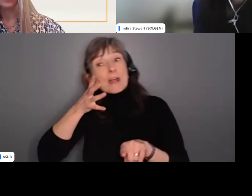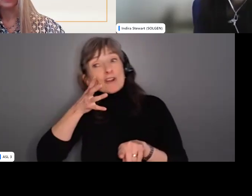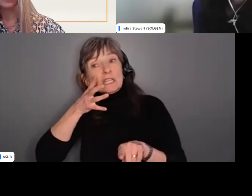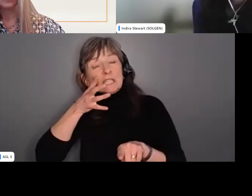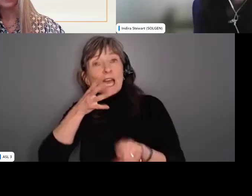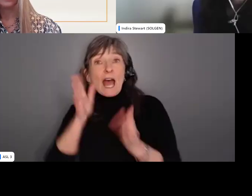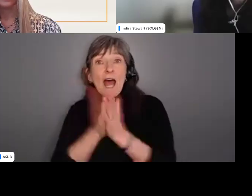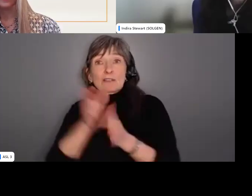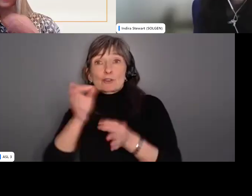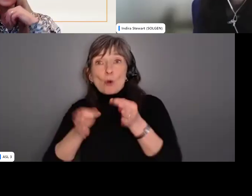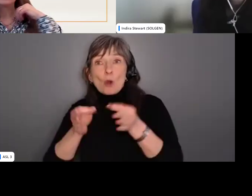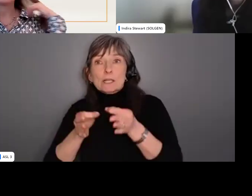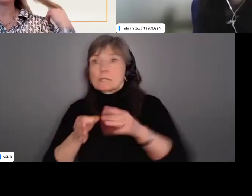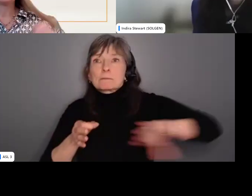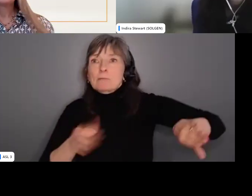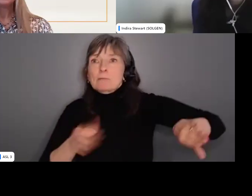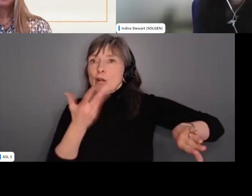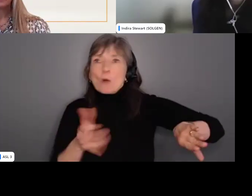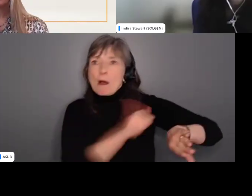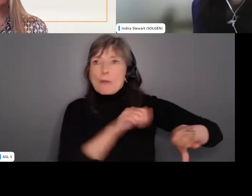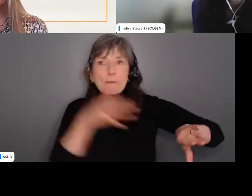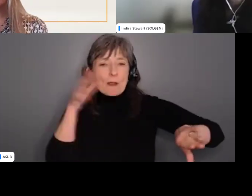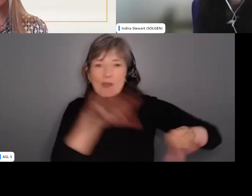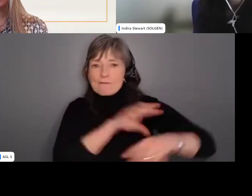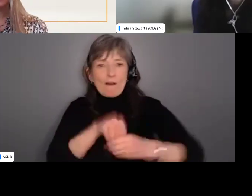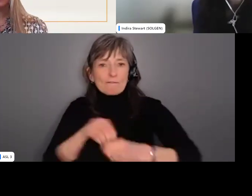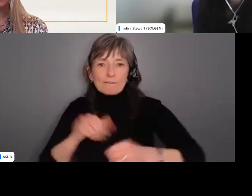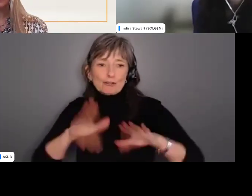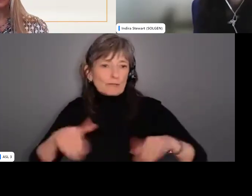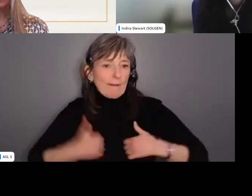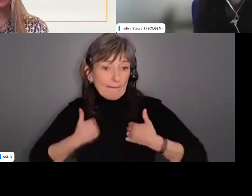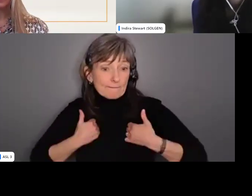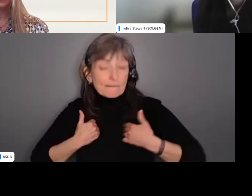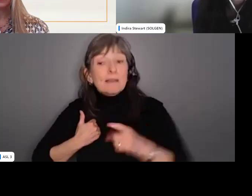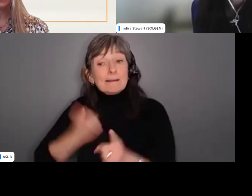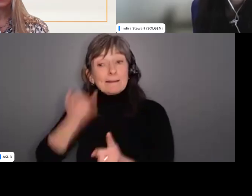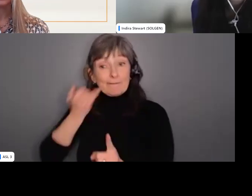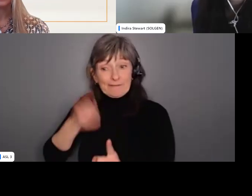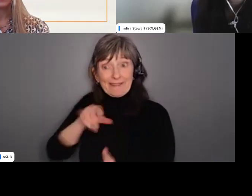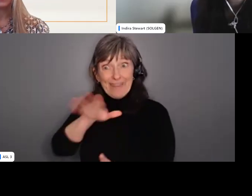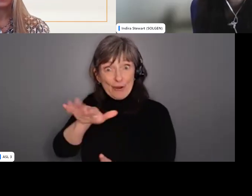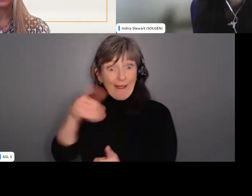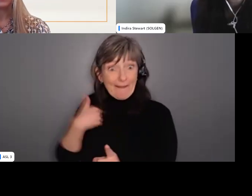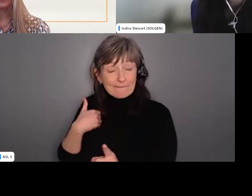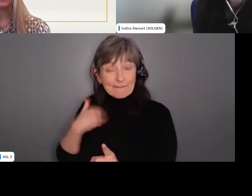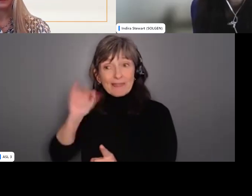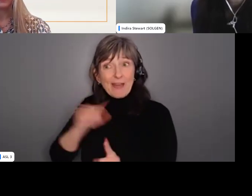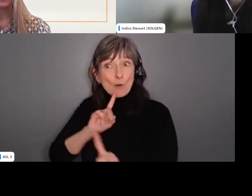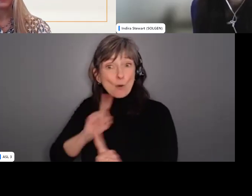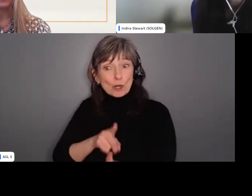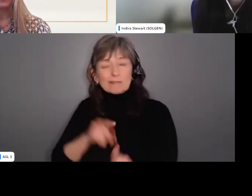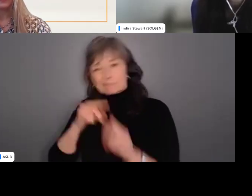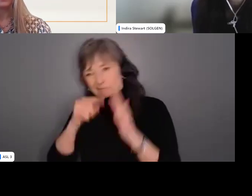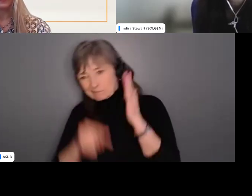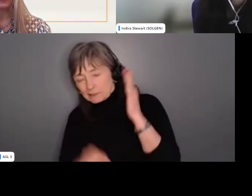or making the access subject to supervision. And then anyway, it's kind of pretty detailed, but it's all